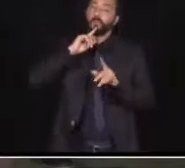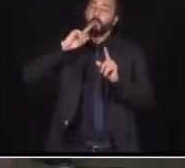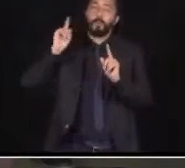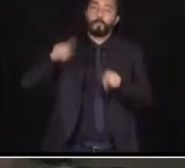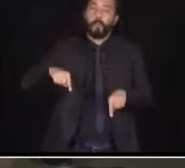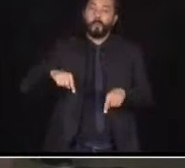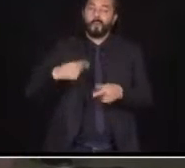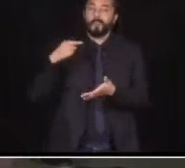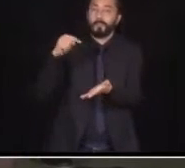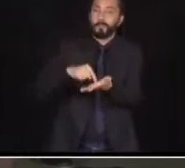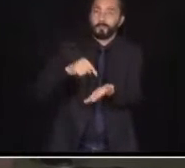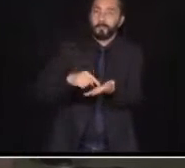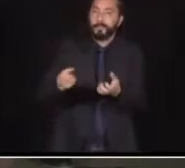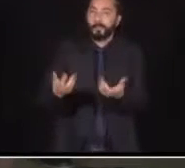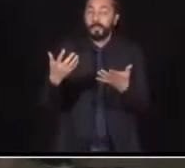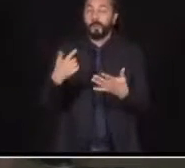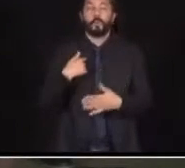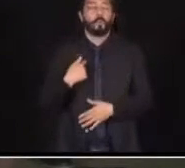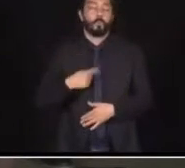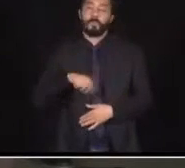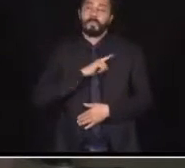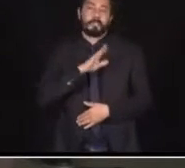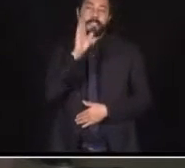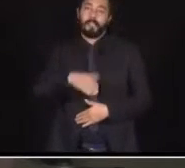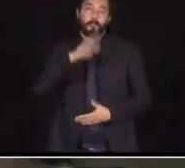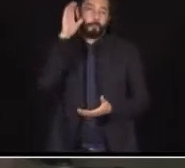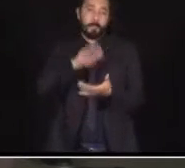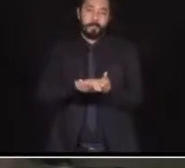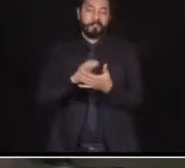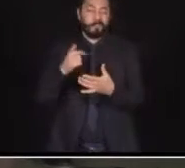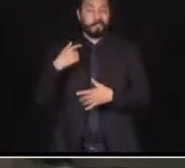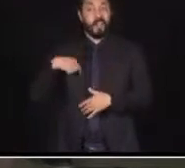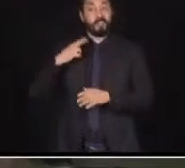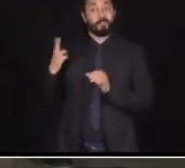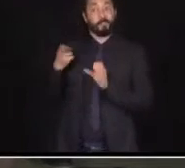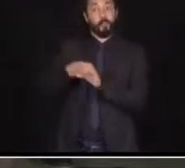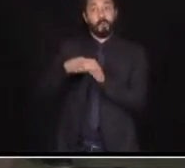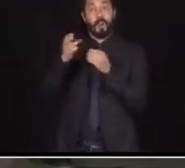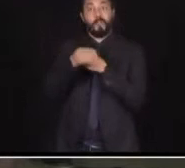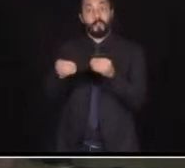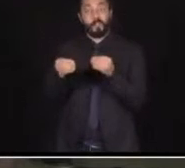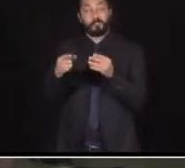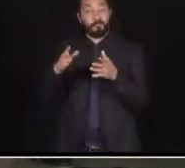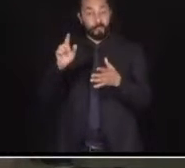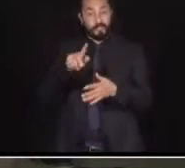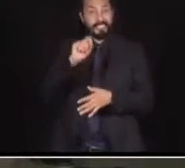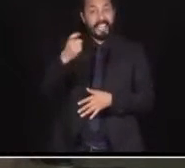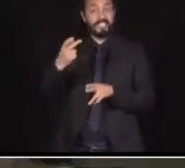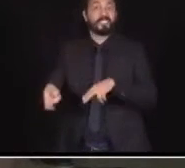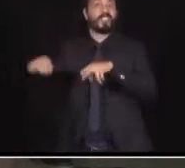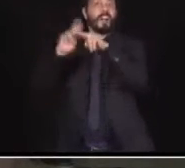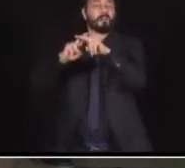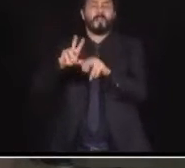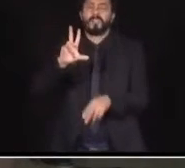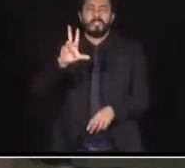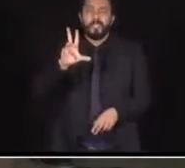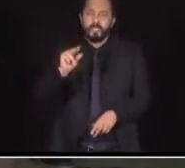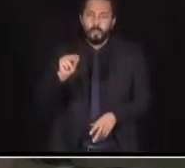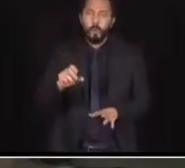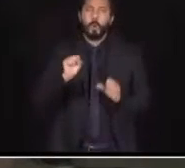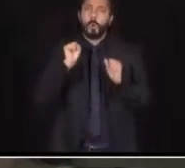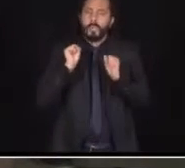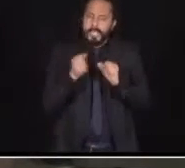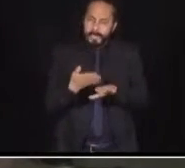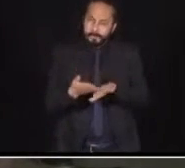just don't believe, and we never believed in this when we first took office, about raising taxes. We can drive efficiencies. We can also look